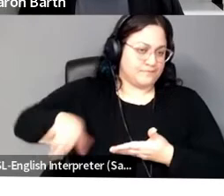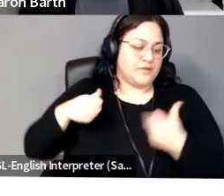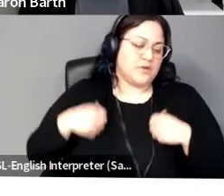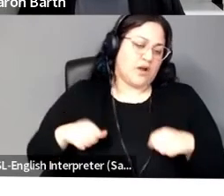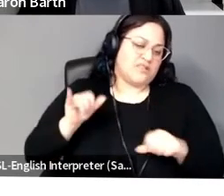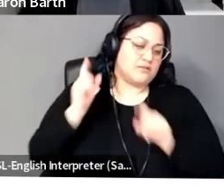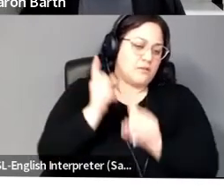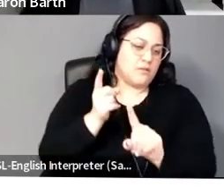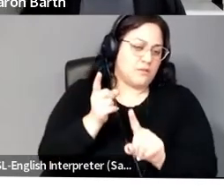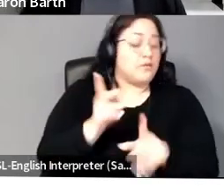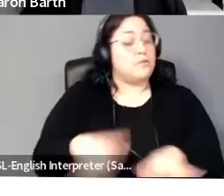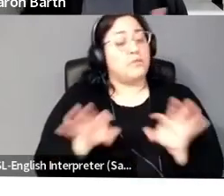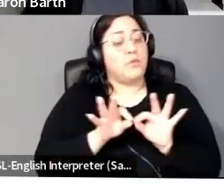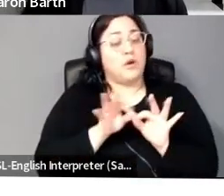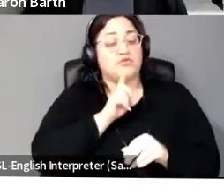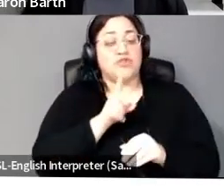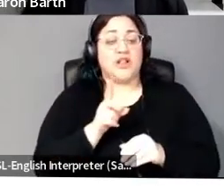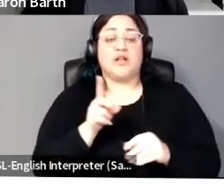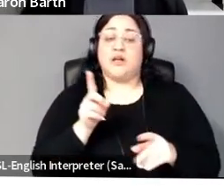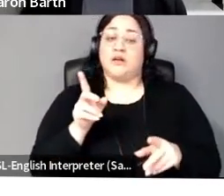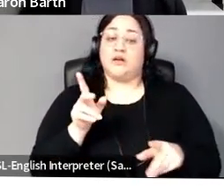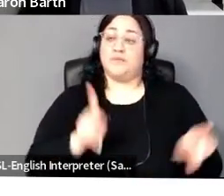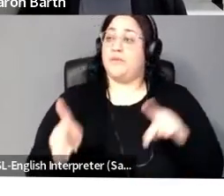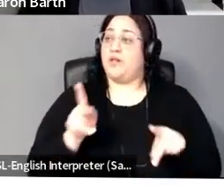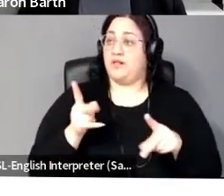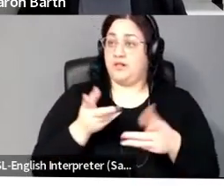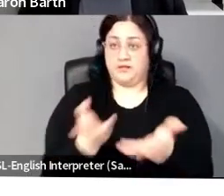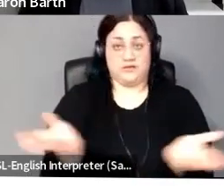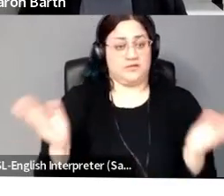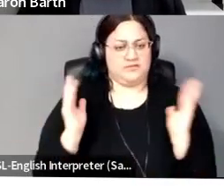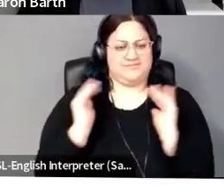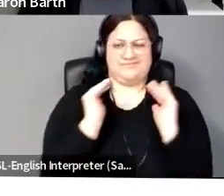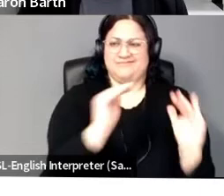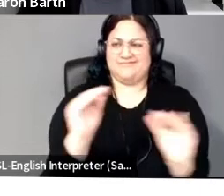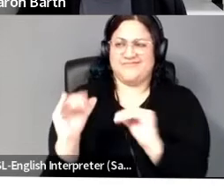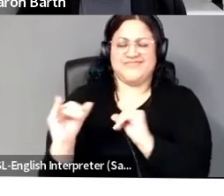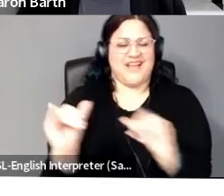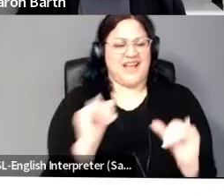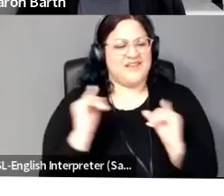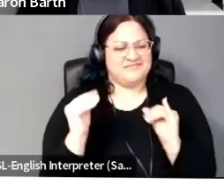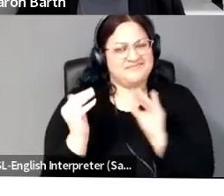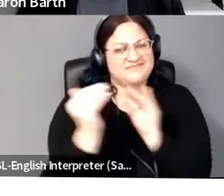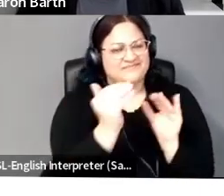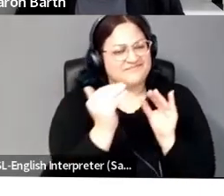people. So, an example from work might be, you have a new client, they arrive disheveled for your